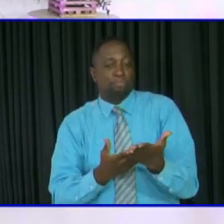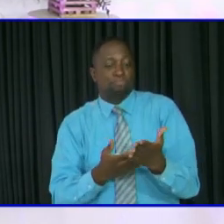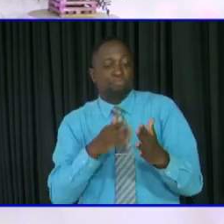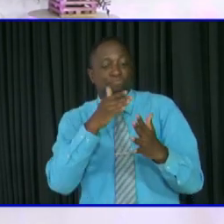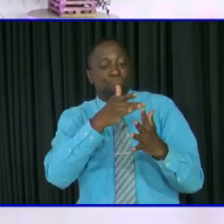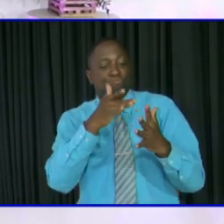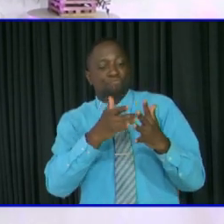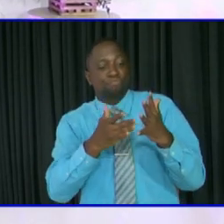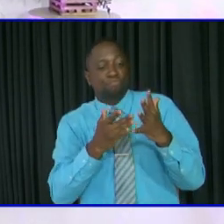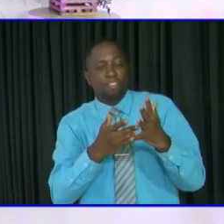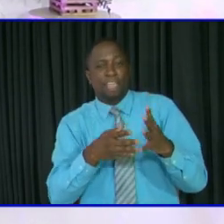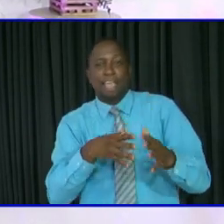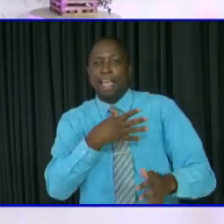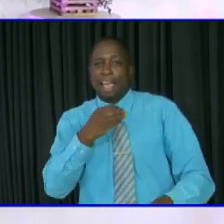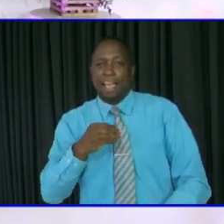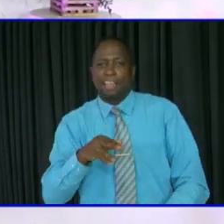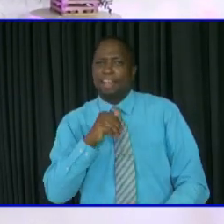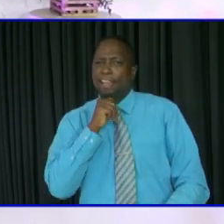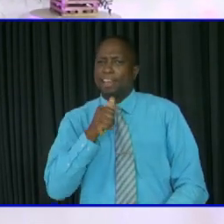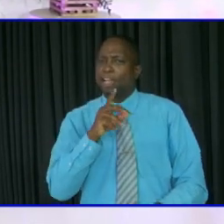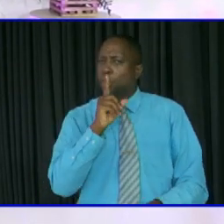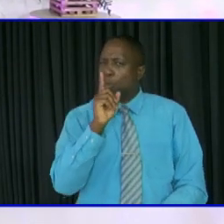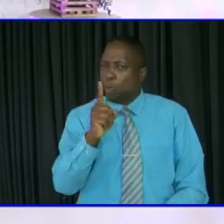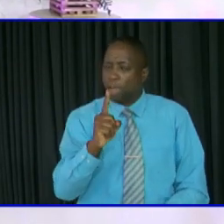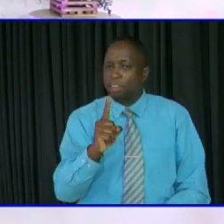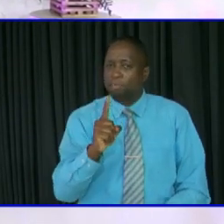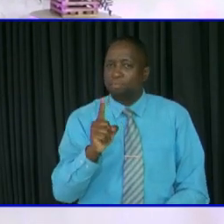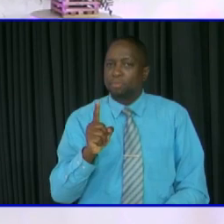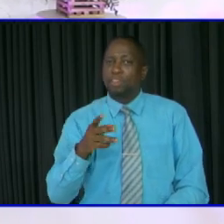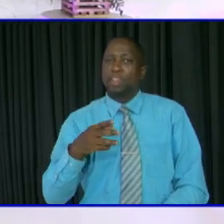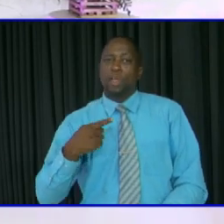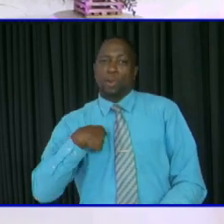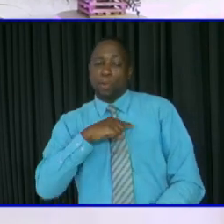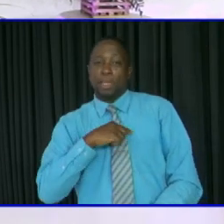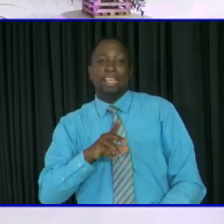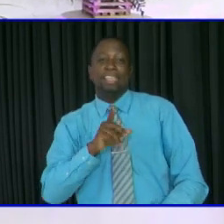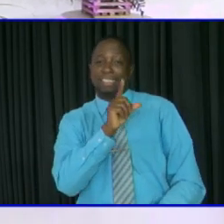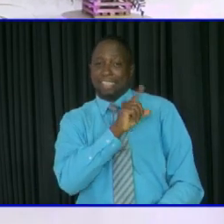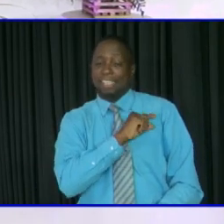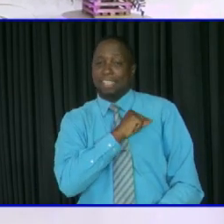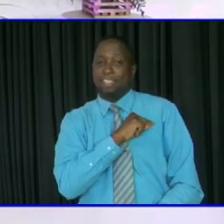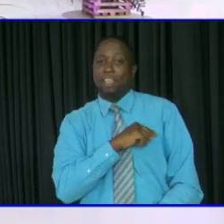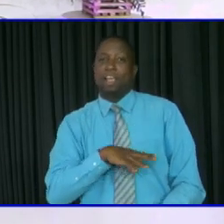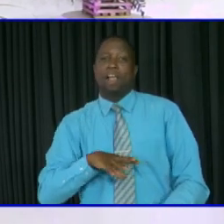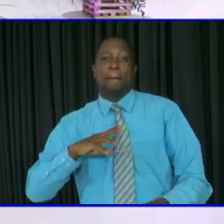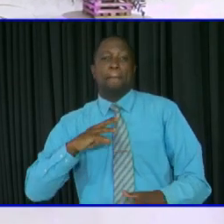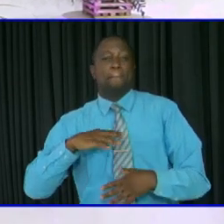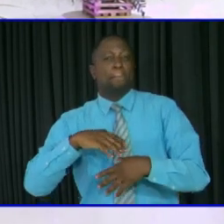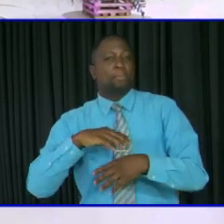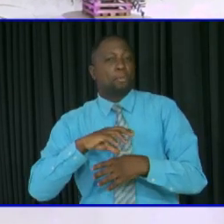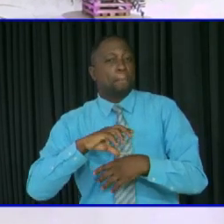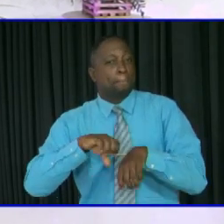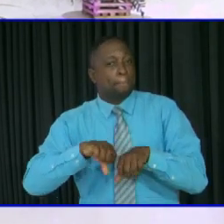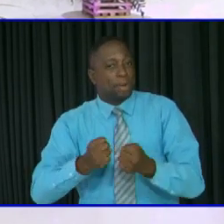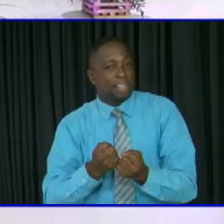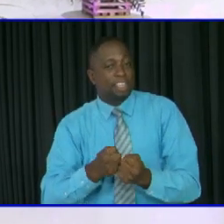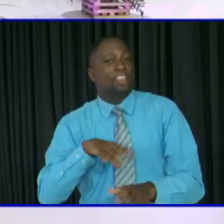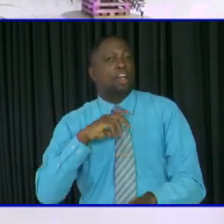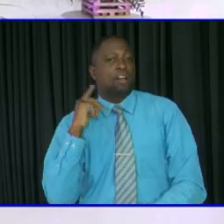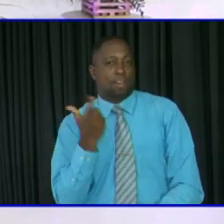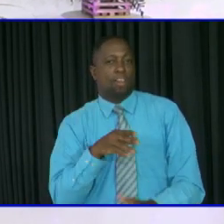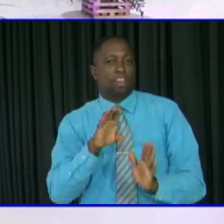all. What kind of virgin are you? Are you a commandment keeping virgin? Are you a faithful